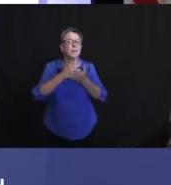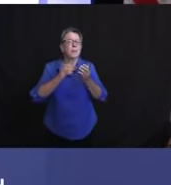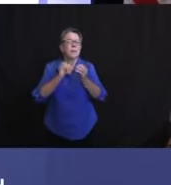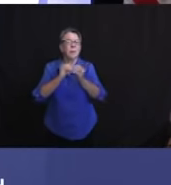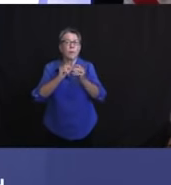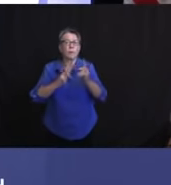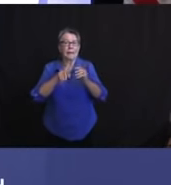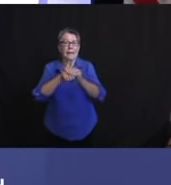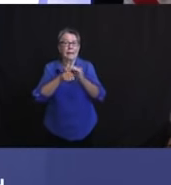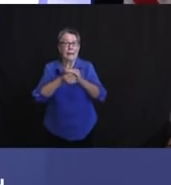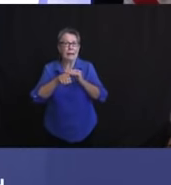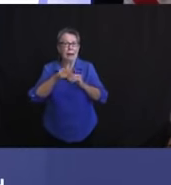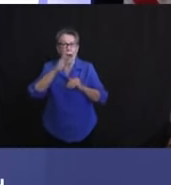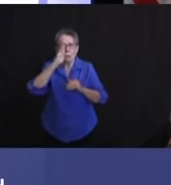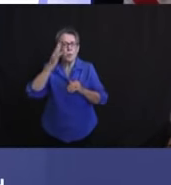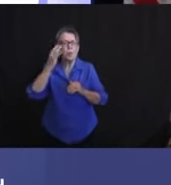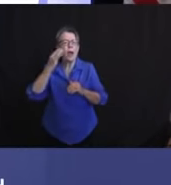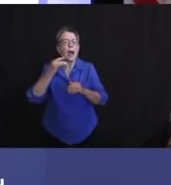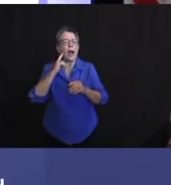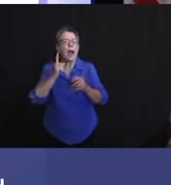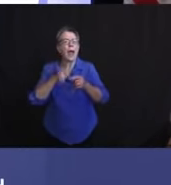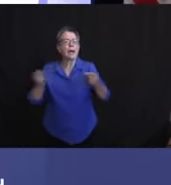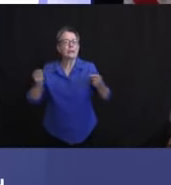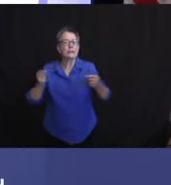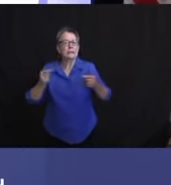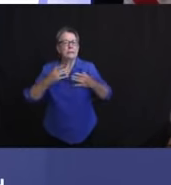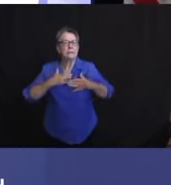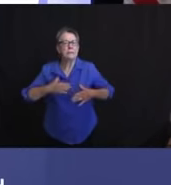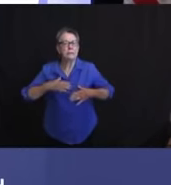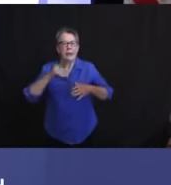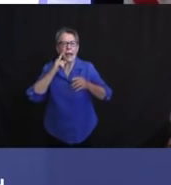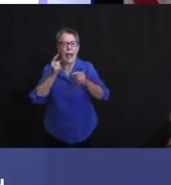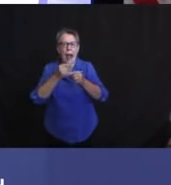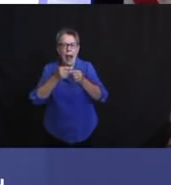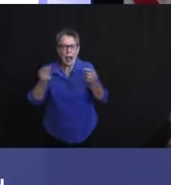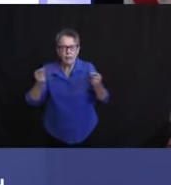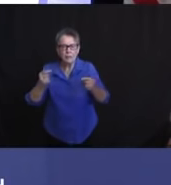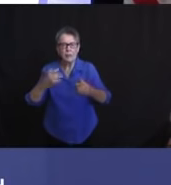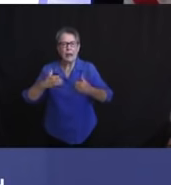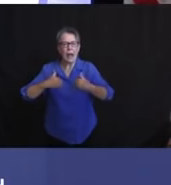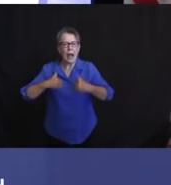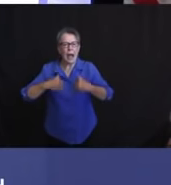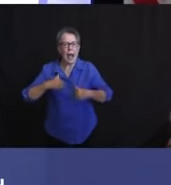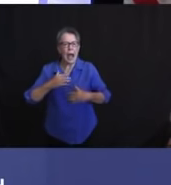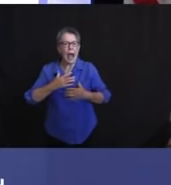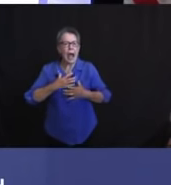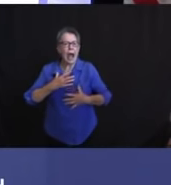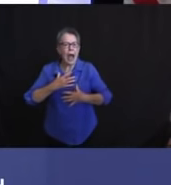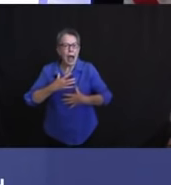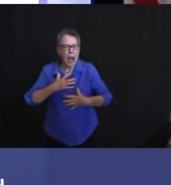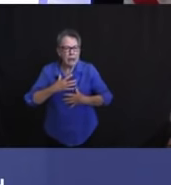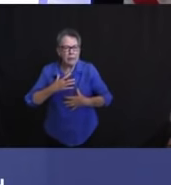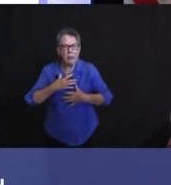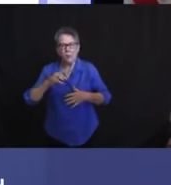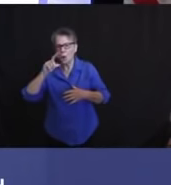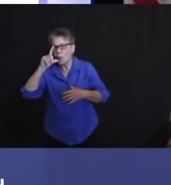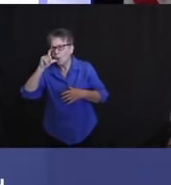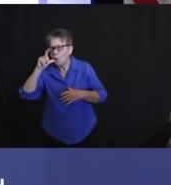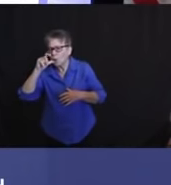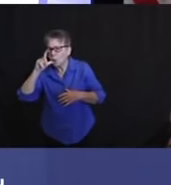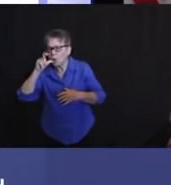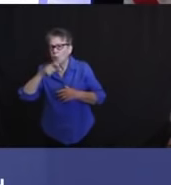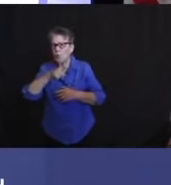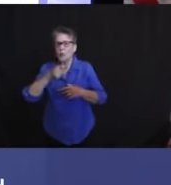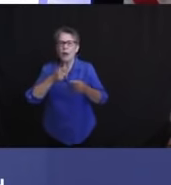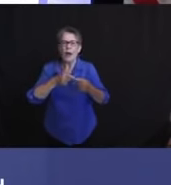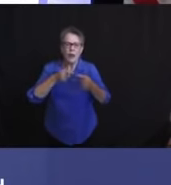difficulty breathing, and because of the experience that the physicians have had with people, what we call desaturating